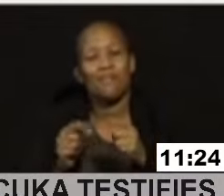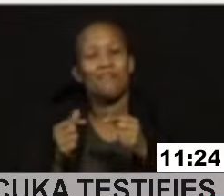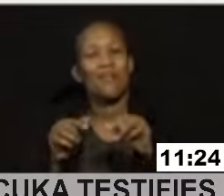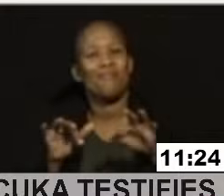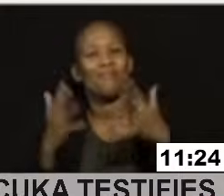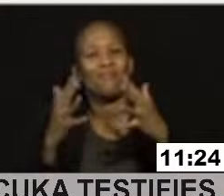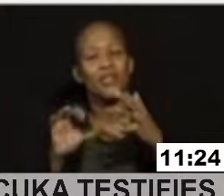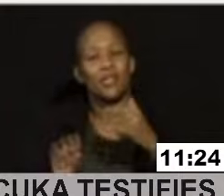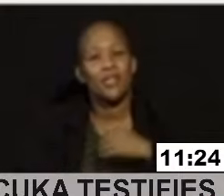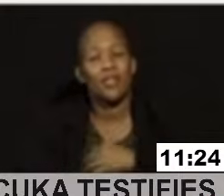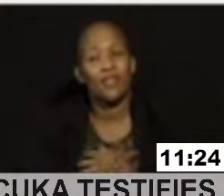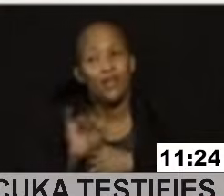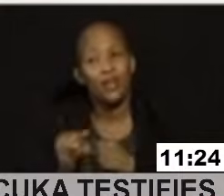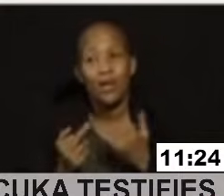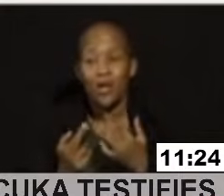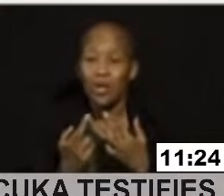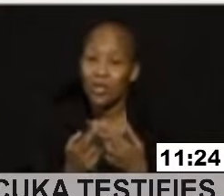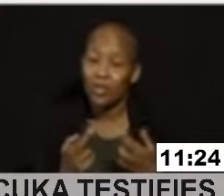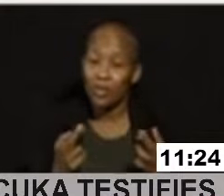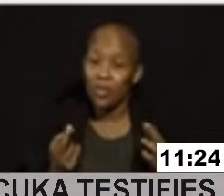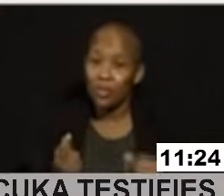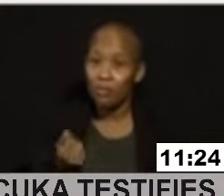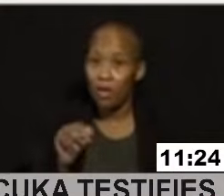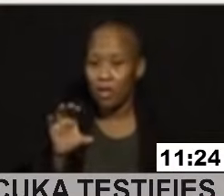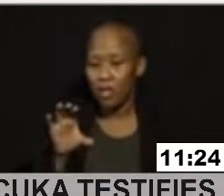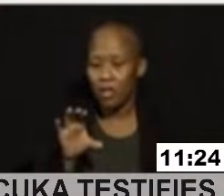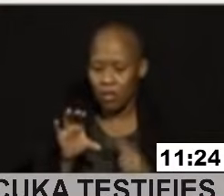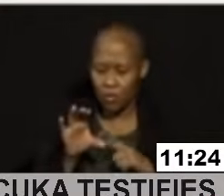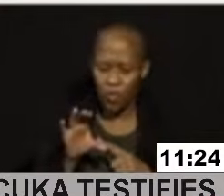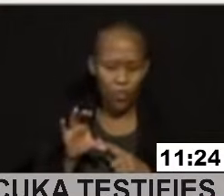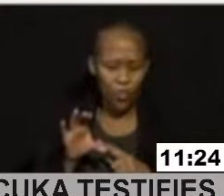available to us to set up these structures were very, very limited.